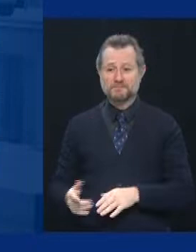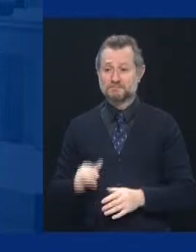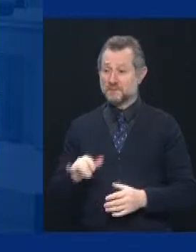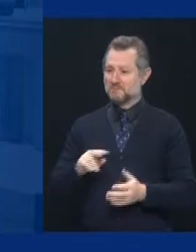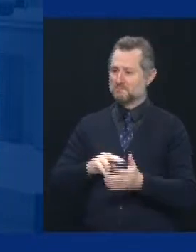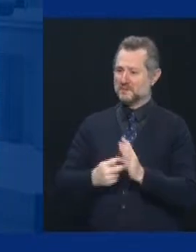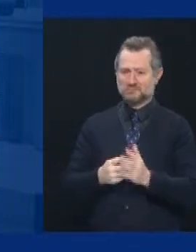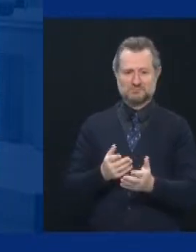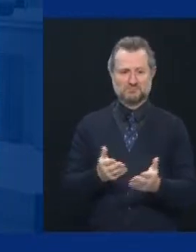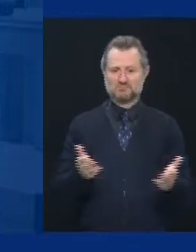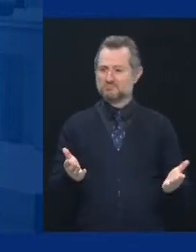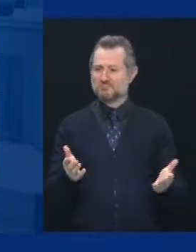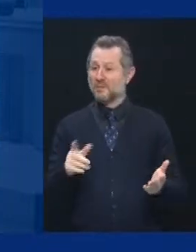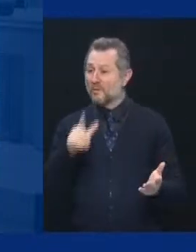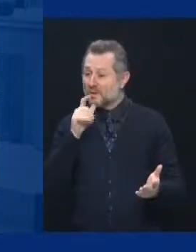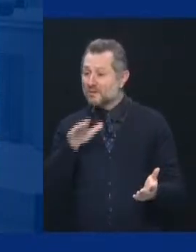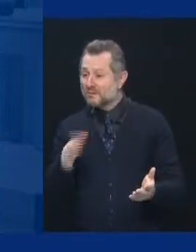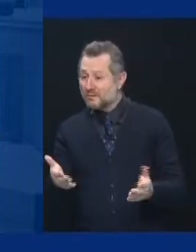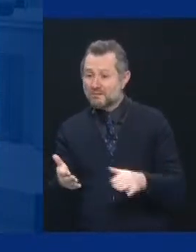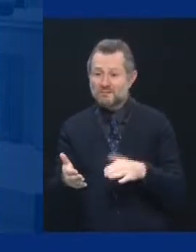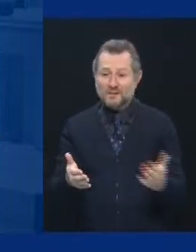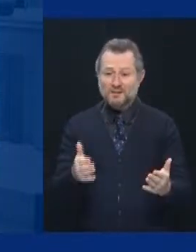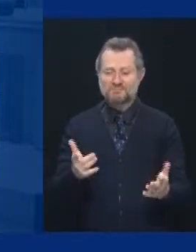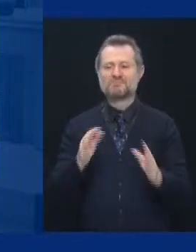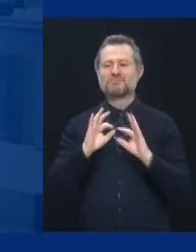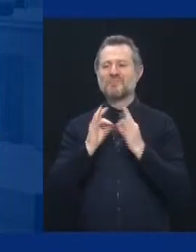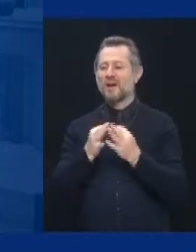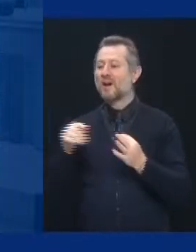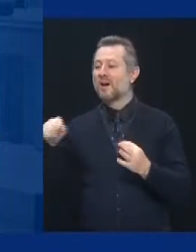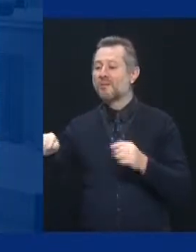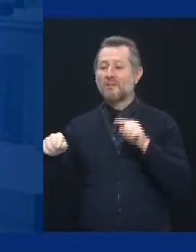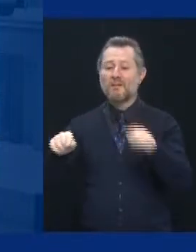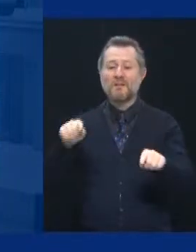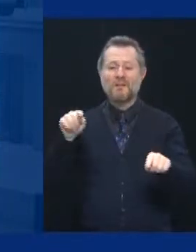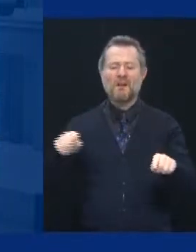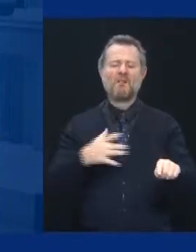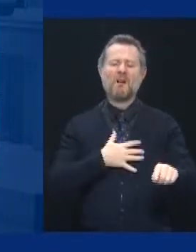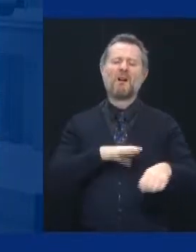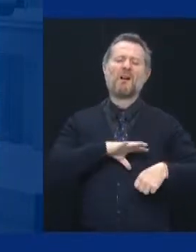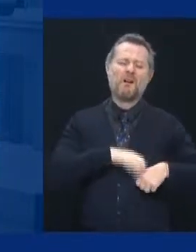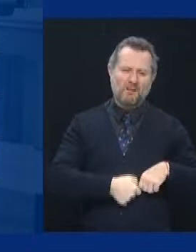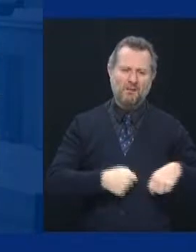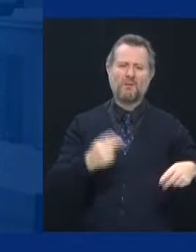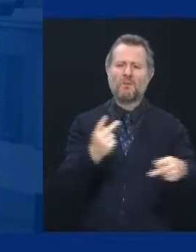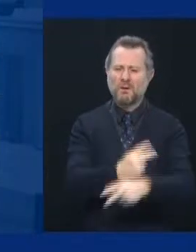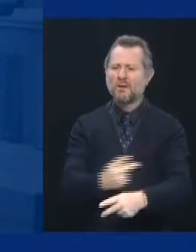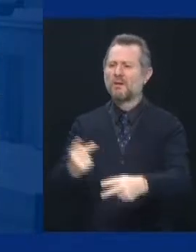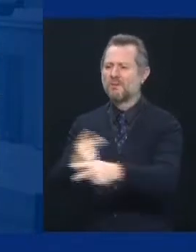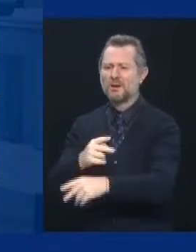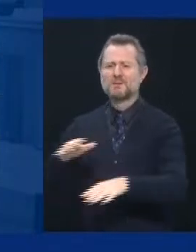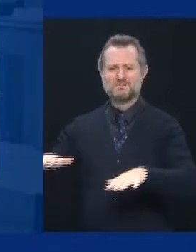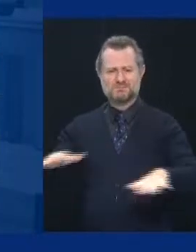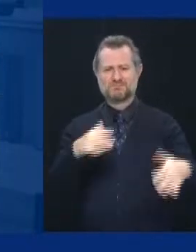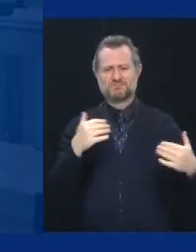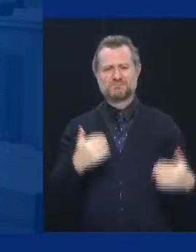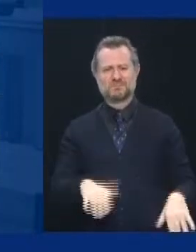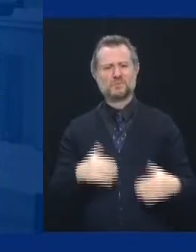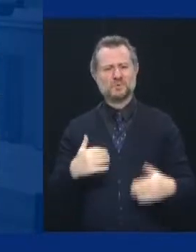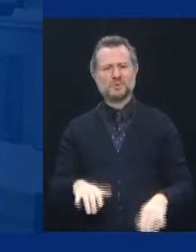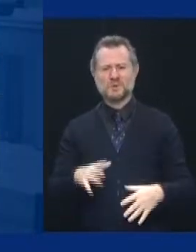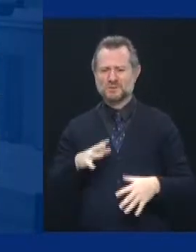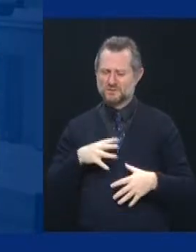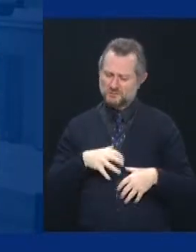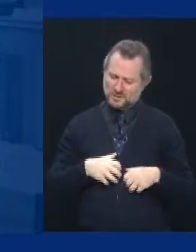of families. Multiply that number by 3. That's how many people are grieving today and crying